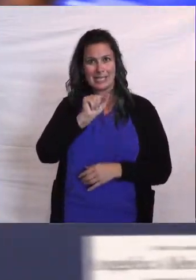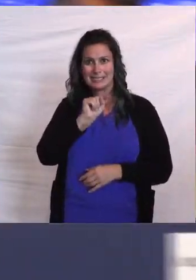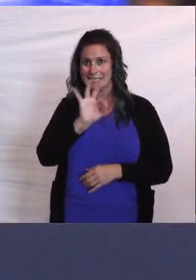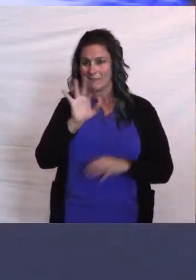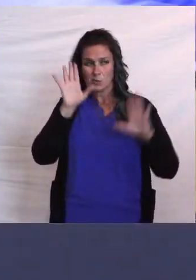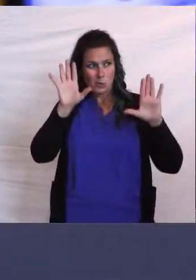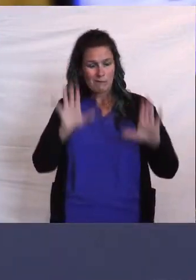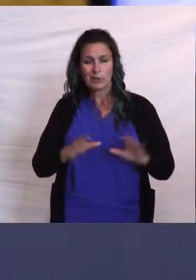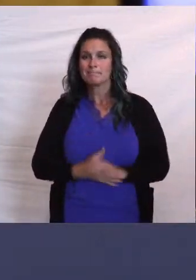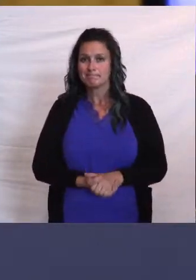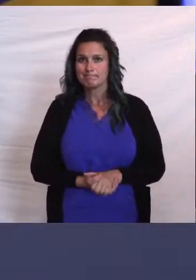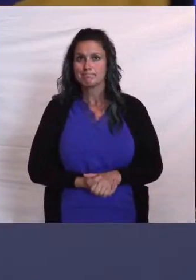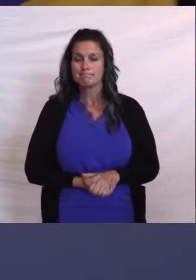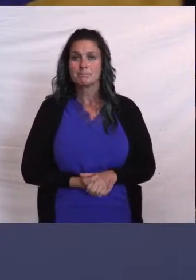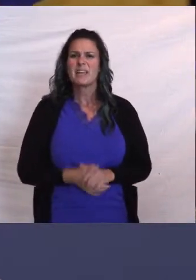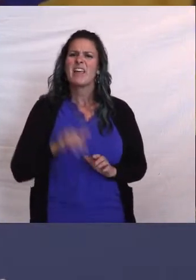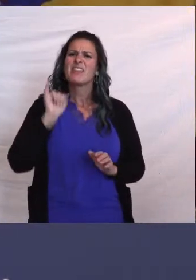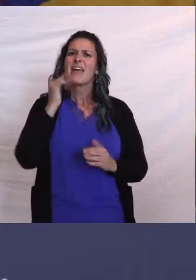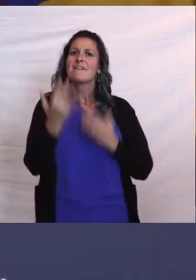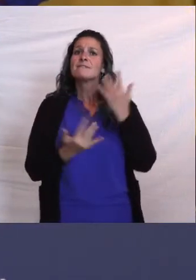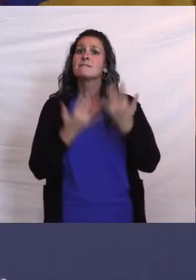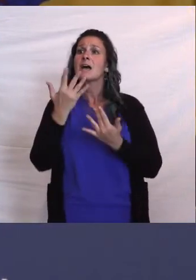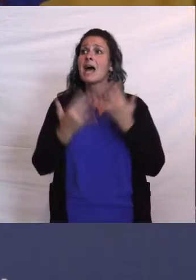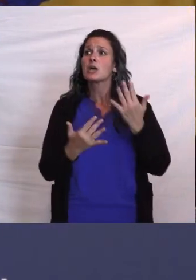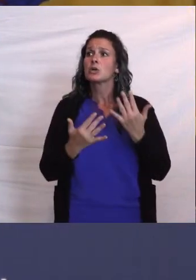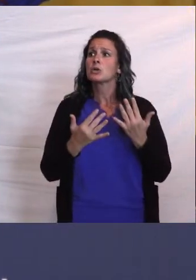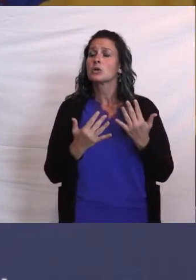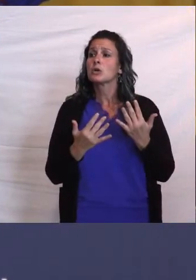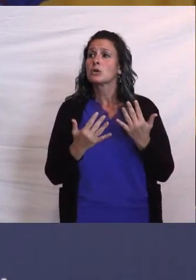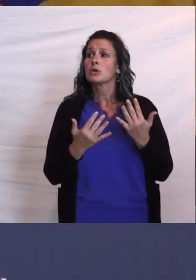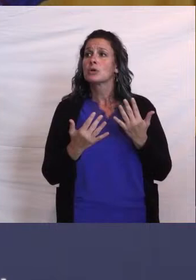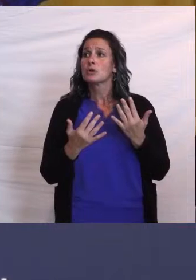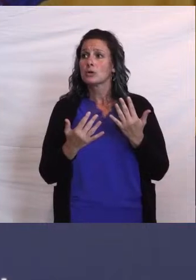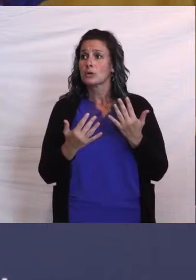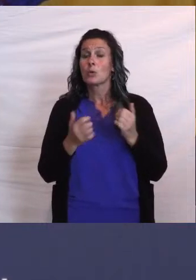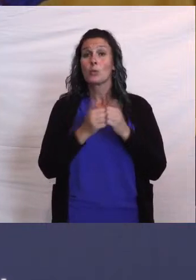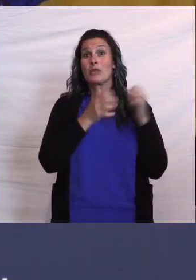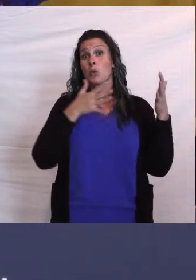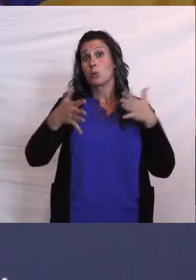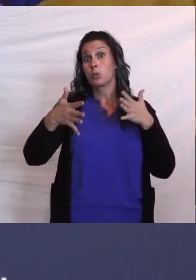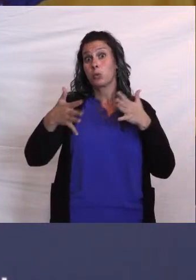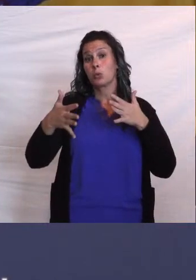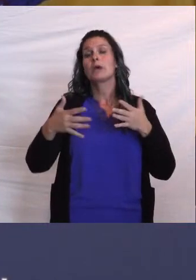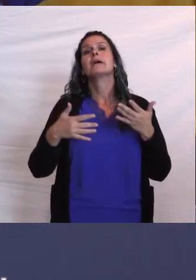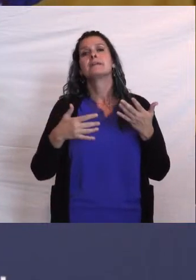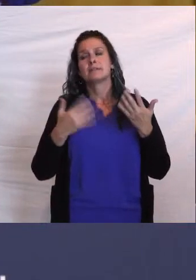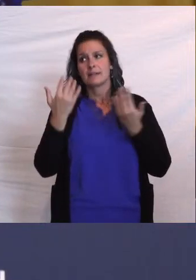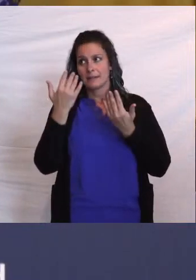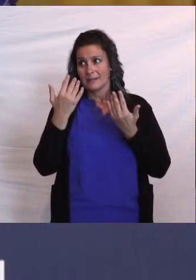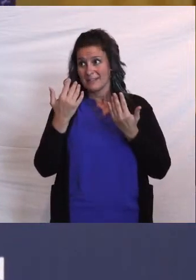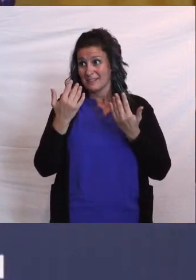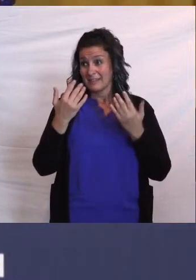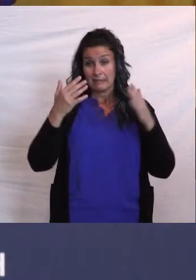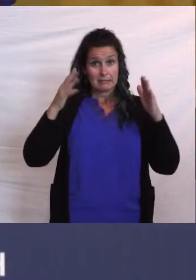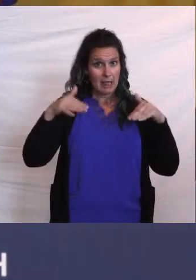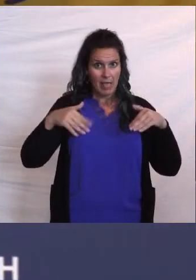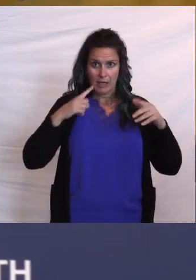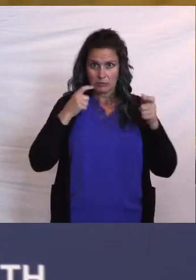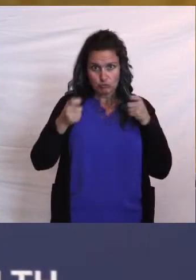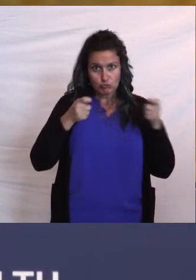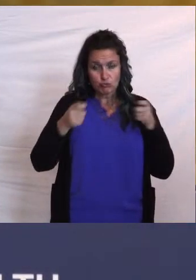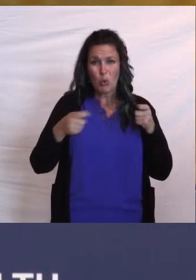day one. That fire, by the way, there was at one point, given the way the wind was blowing and the fact that they hadn't gotten their arms around